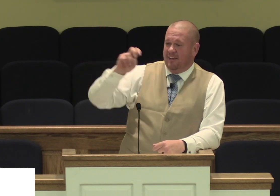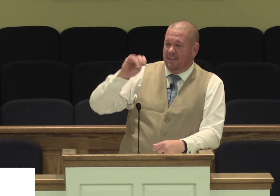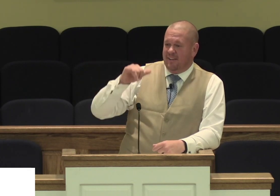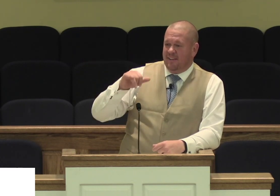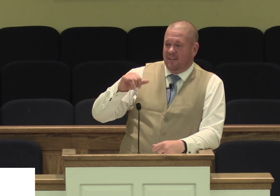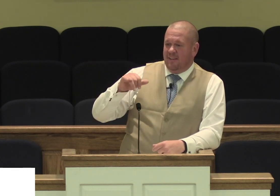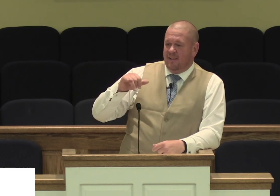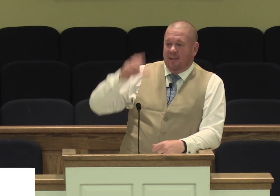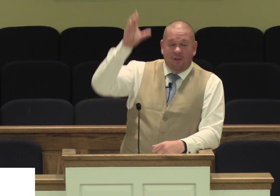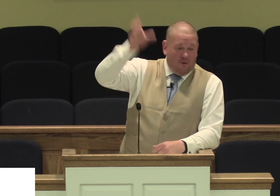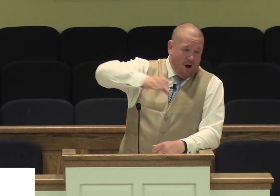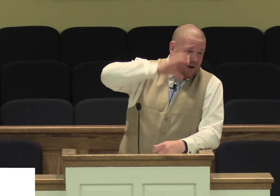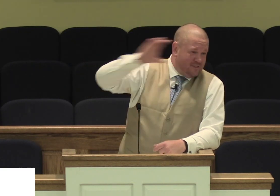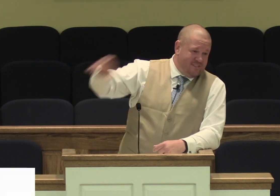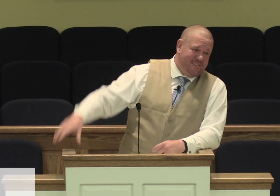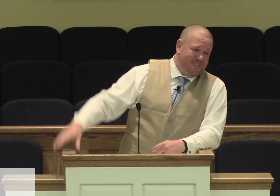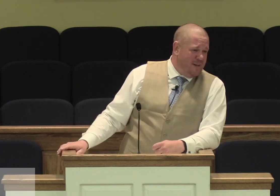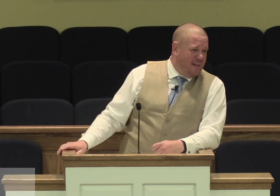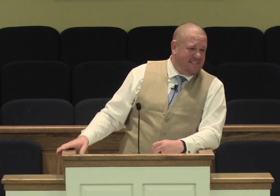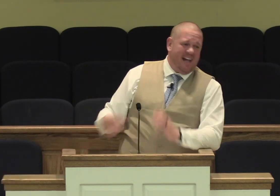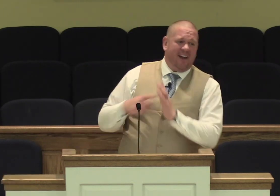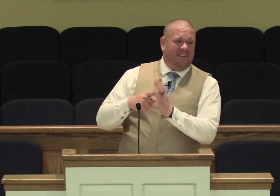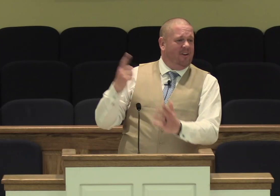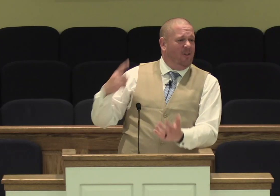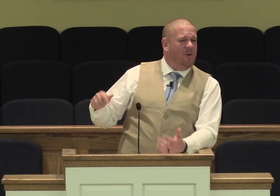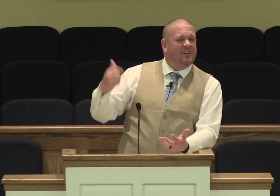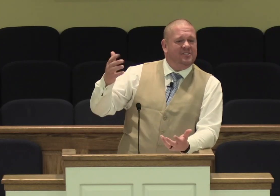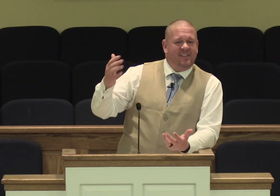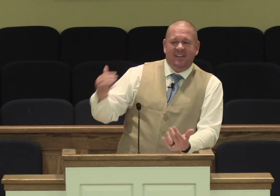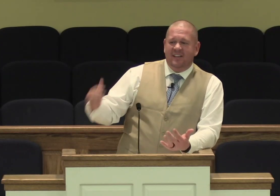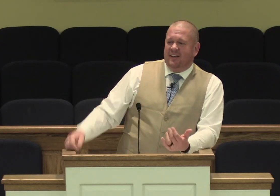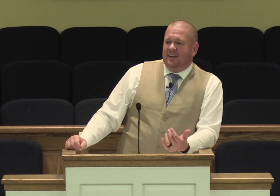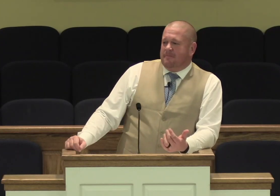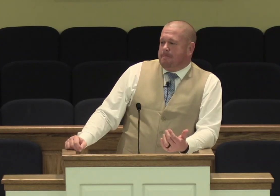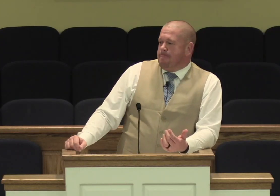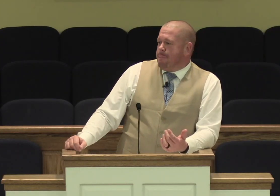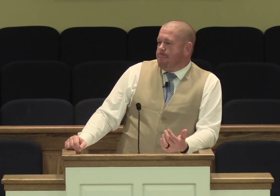Kenny. The cross. Amen. That sign right there alone. What else?